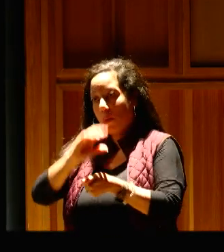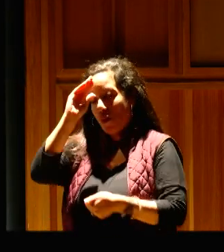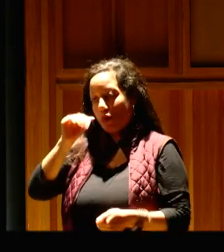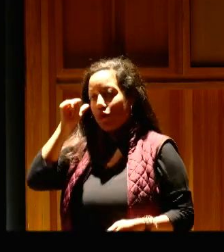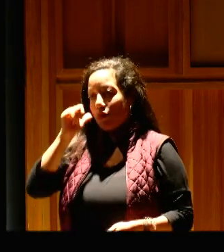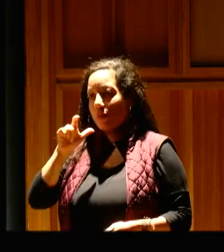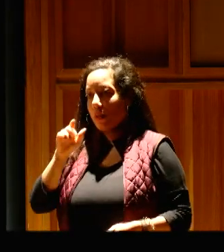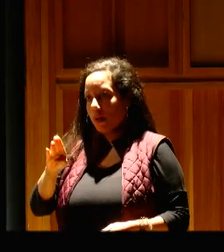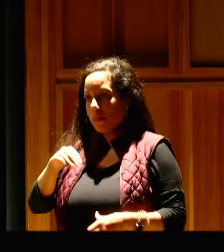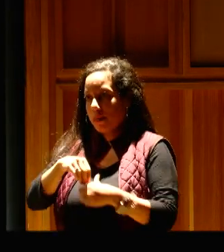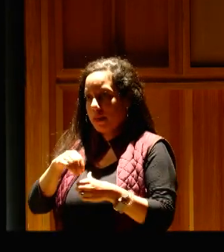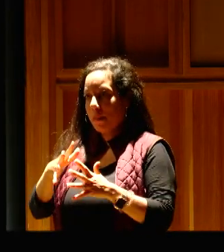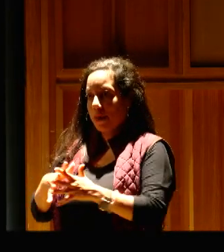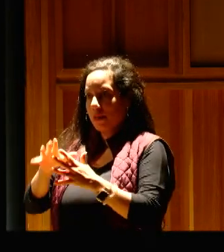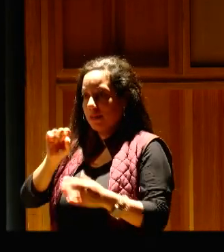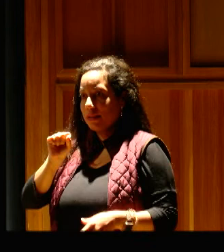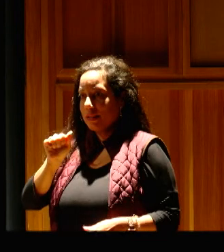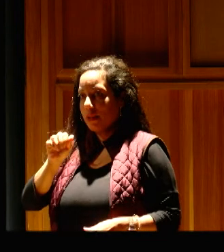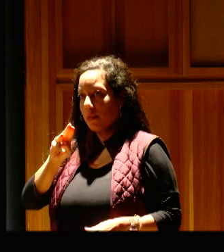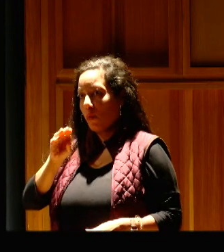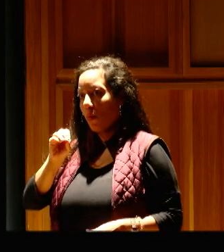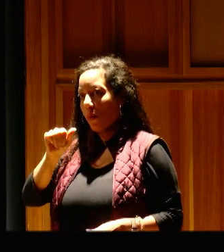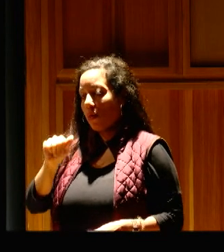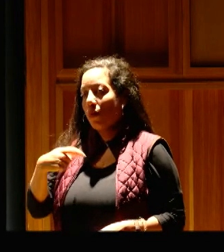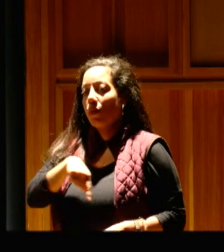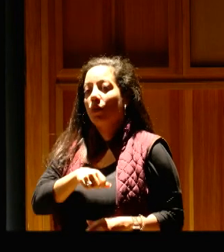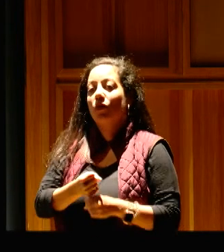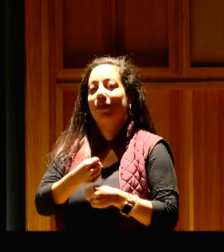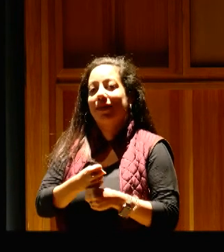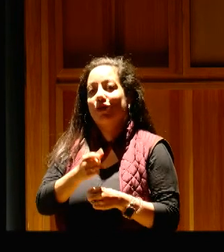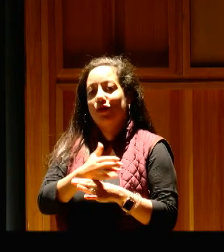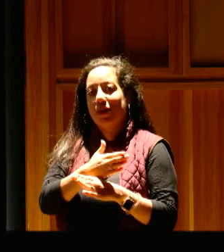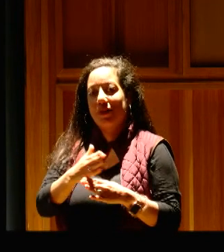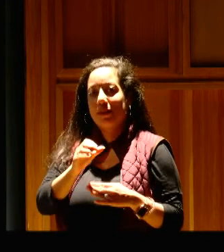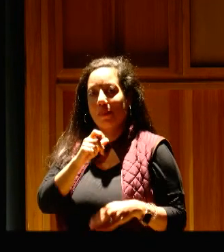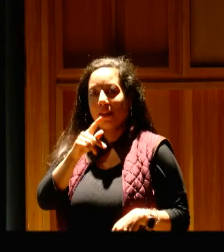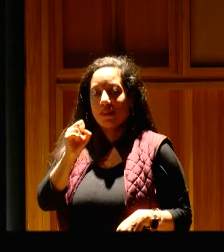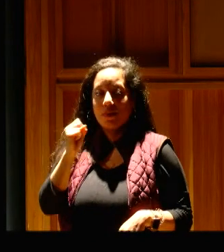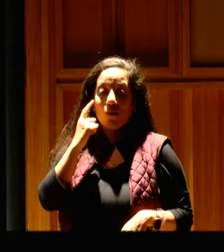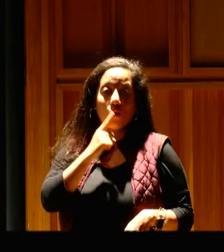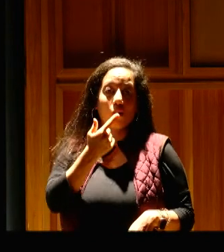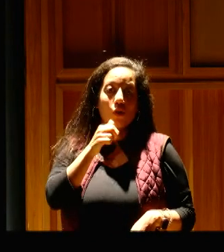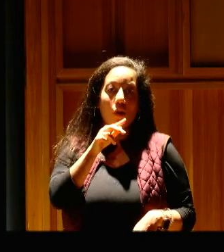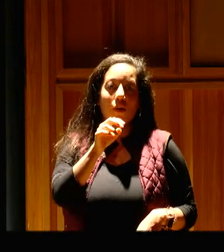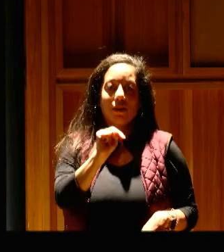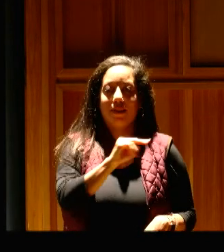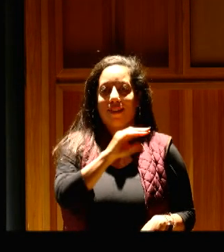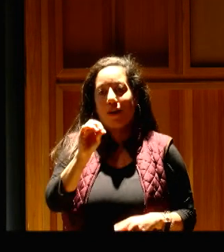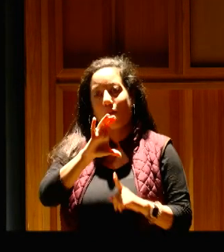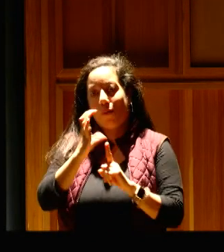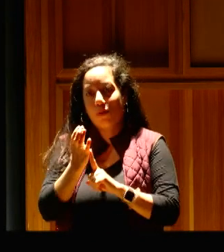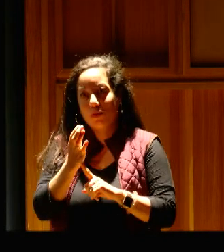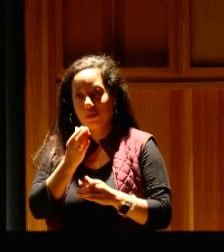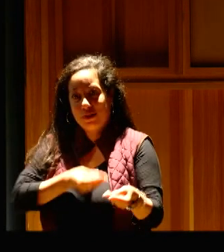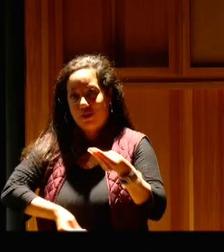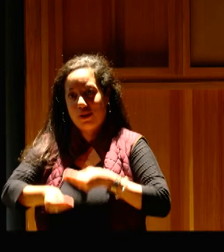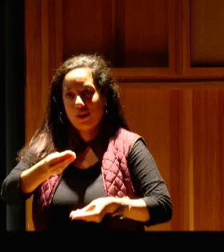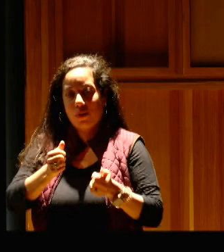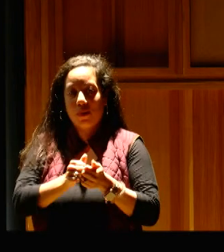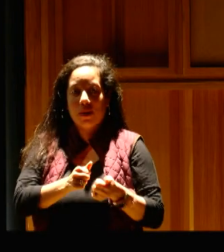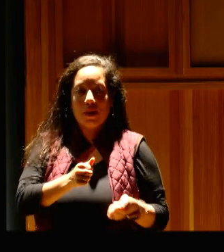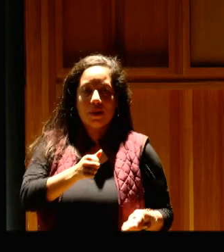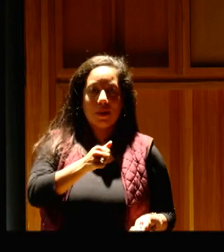American Samoa, we are creating shared spaces for gardens and for cultural exchange between